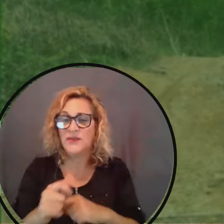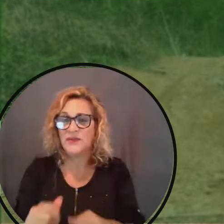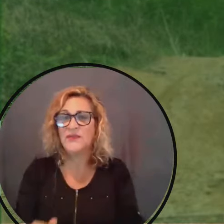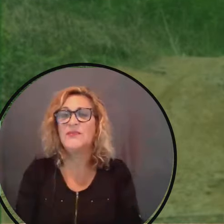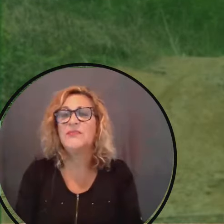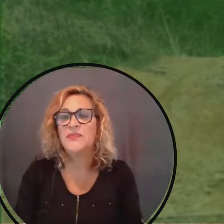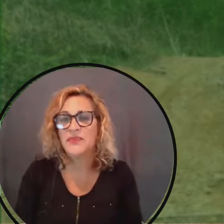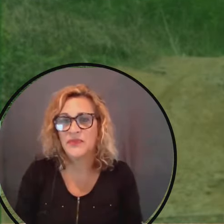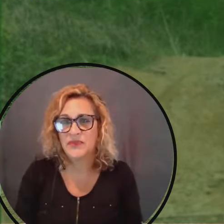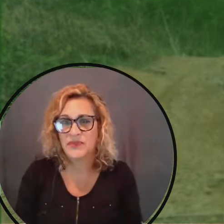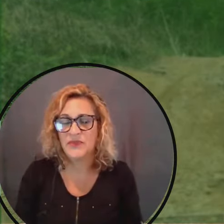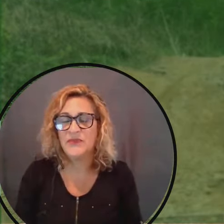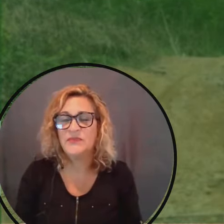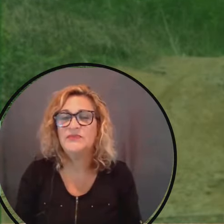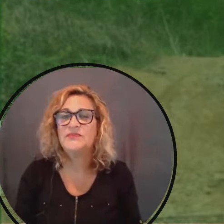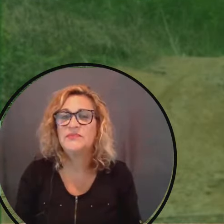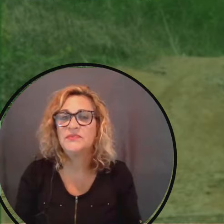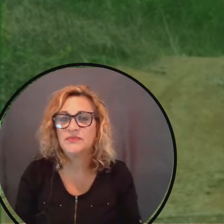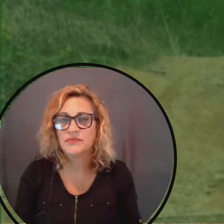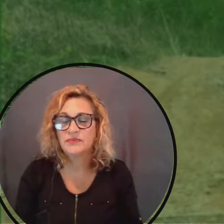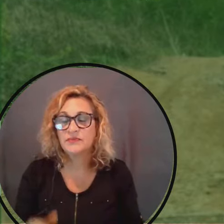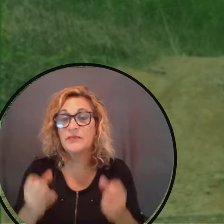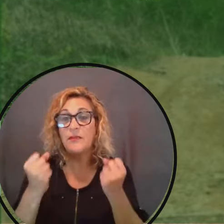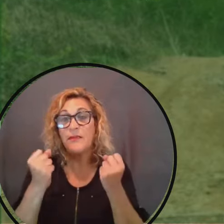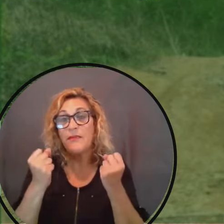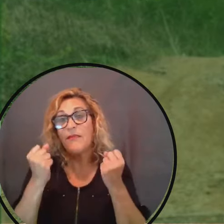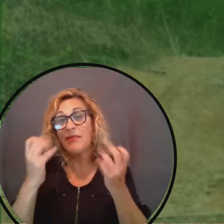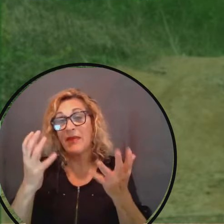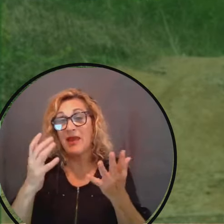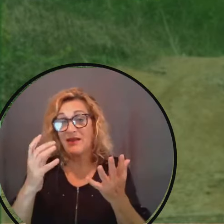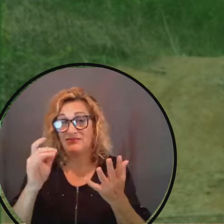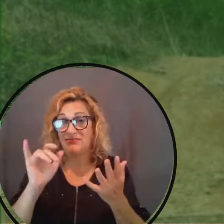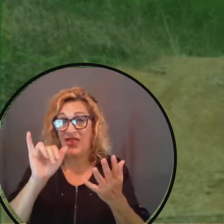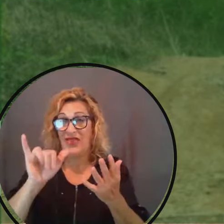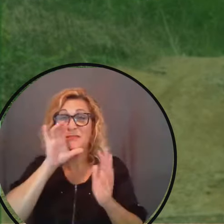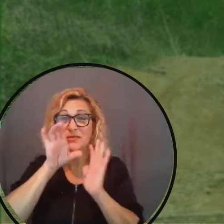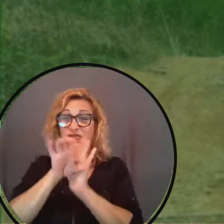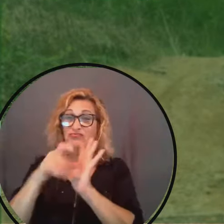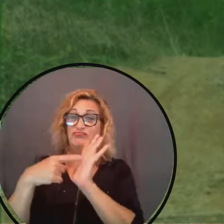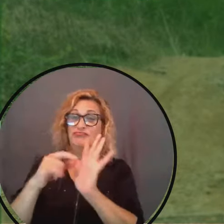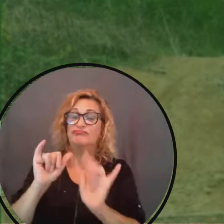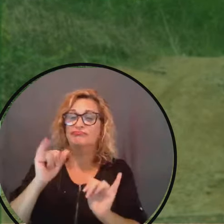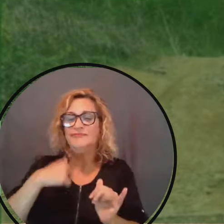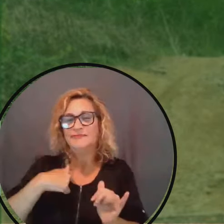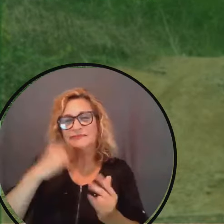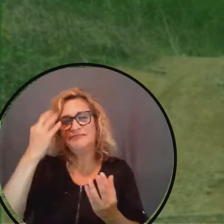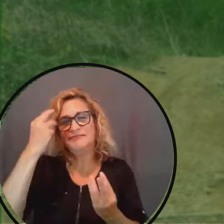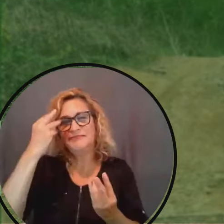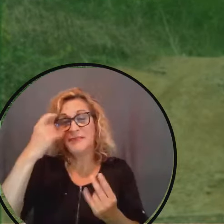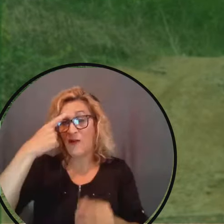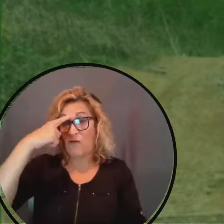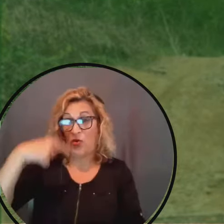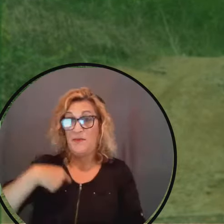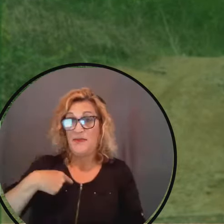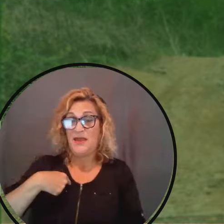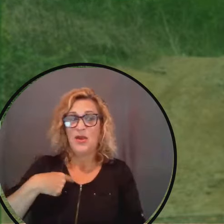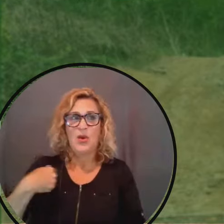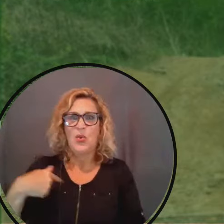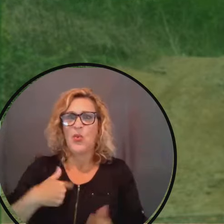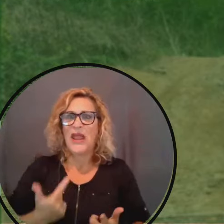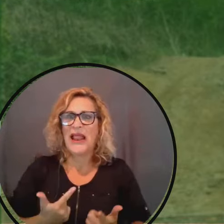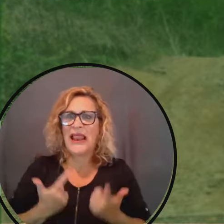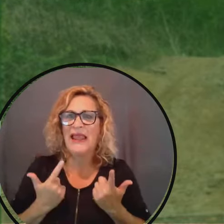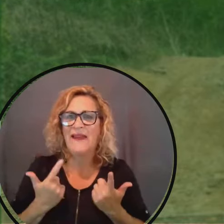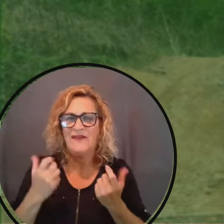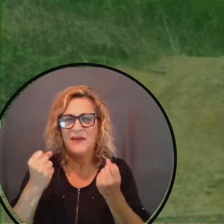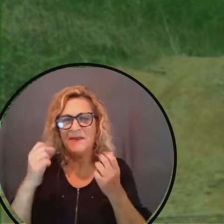slide. A lot of what this is about for me, how I think about this, is how we live in a context where there's a